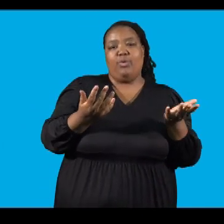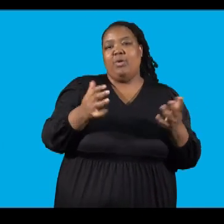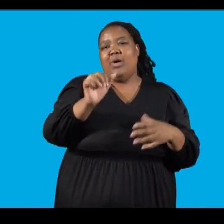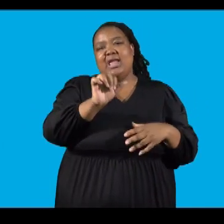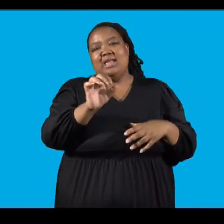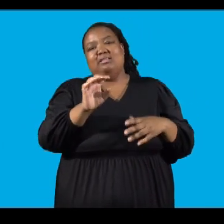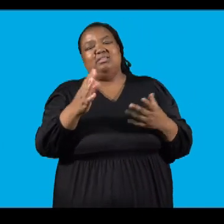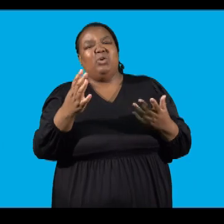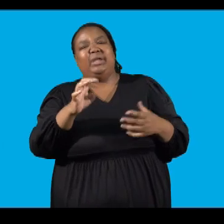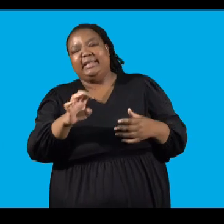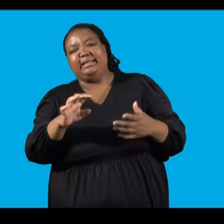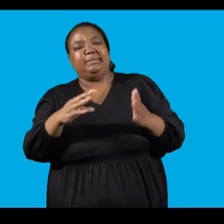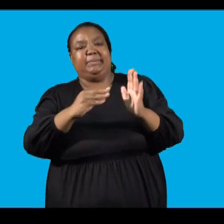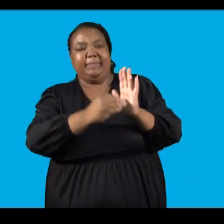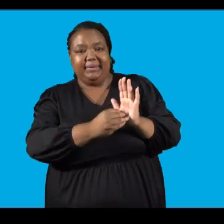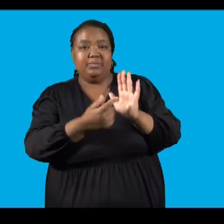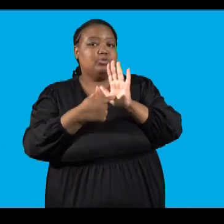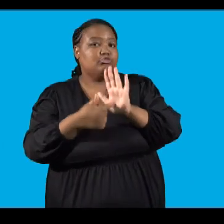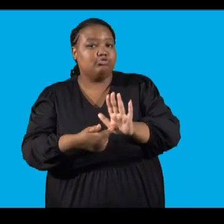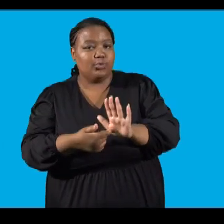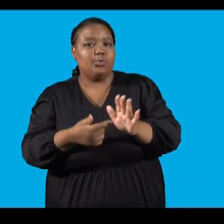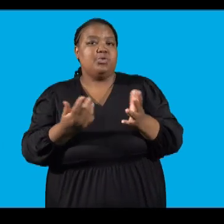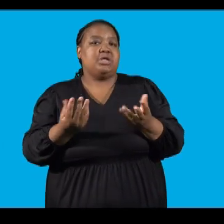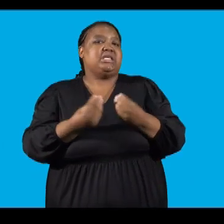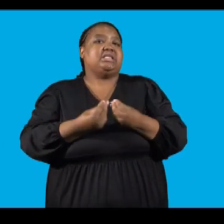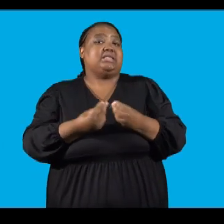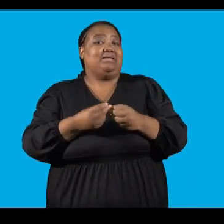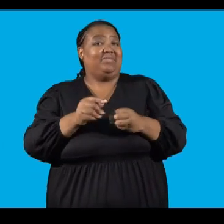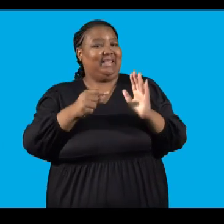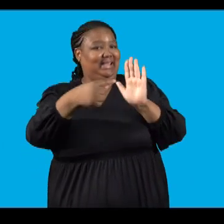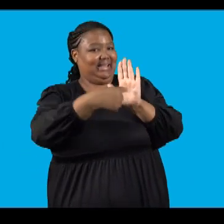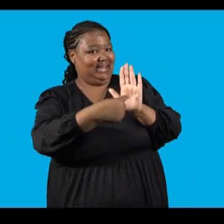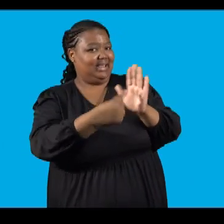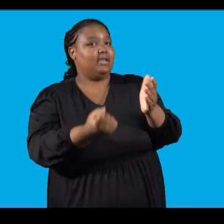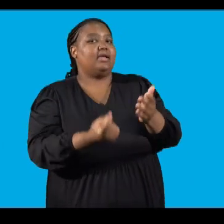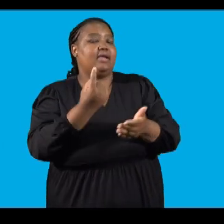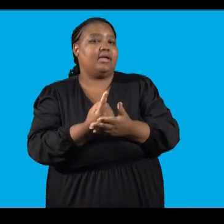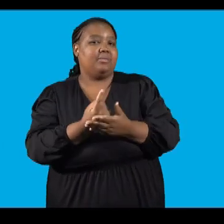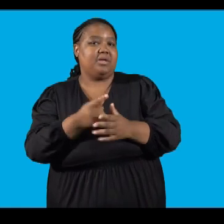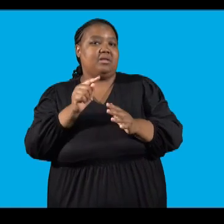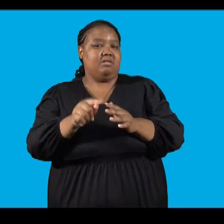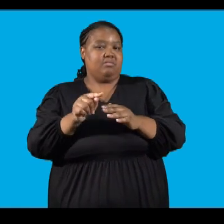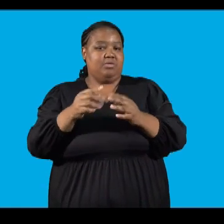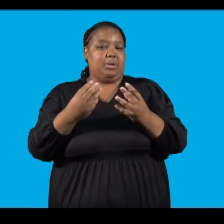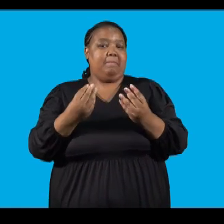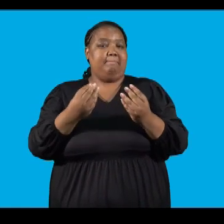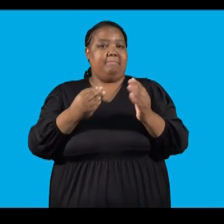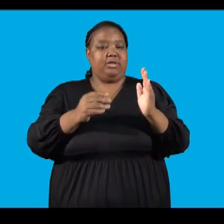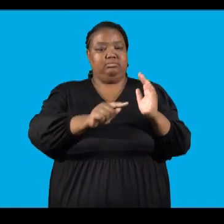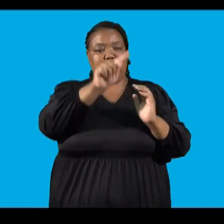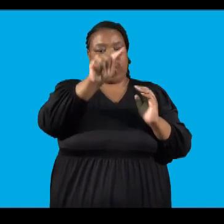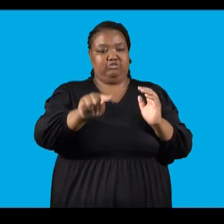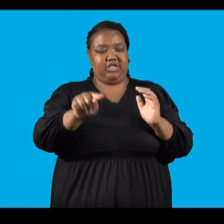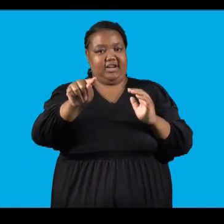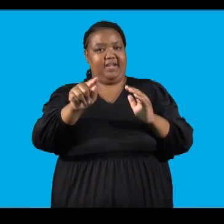of a letter, like in this case, they put the letter E. You are showing us that there is something happening here that forms